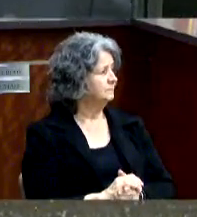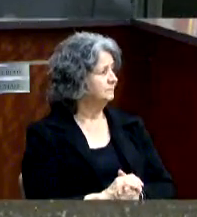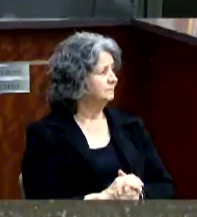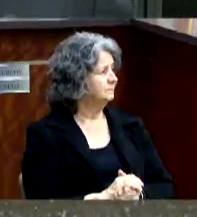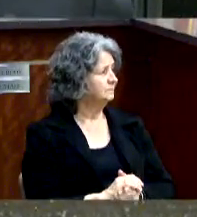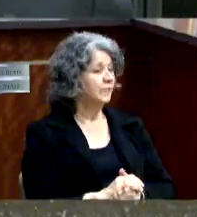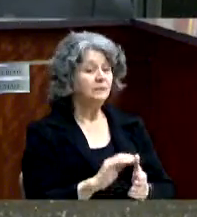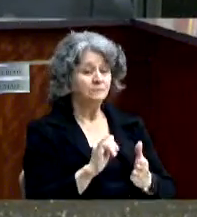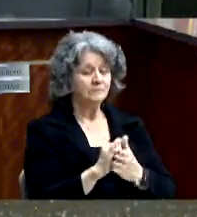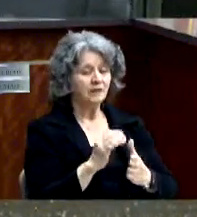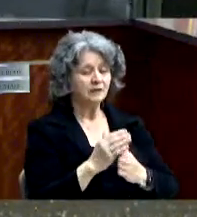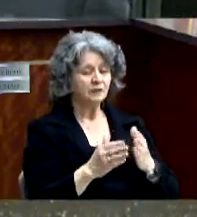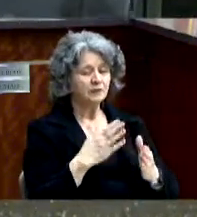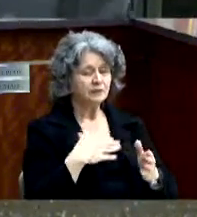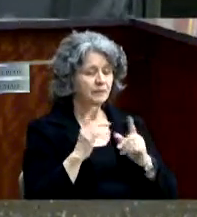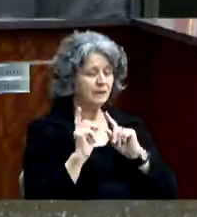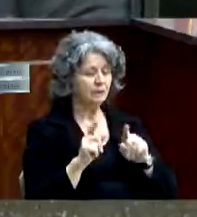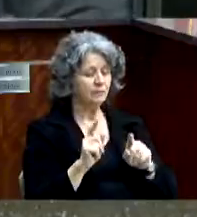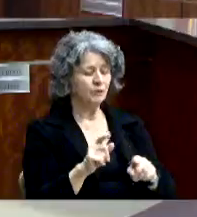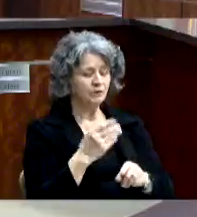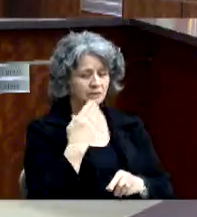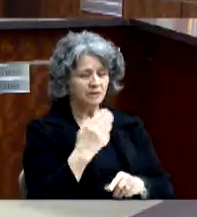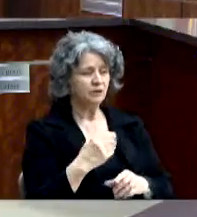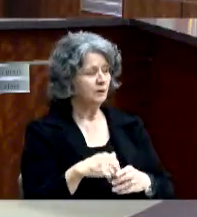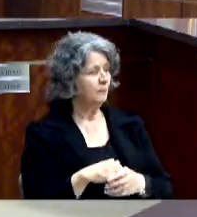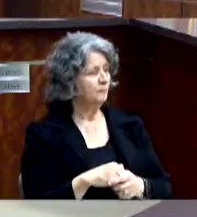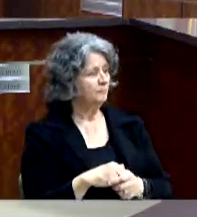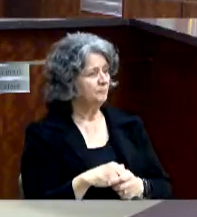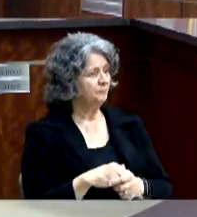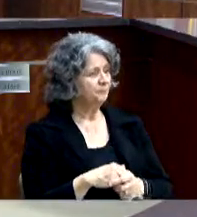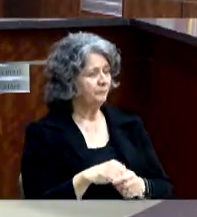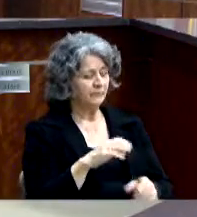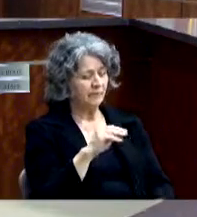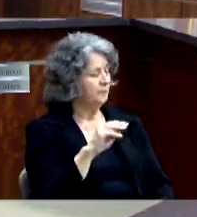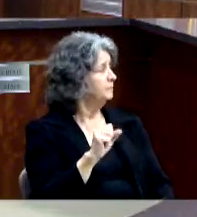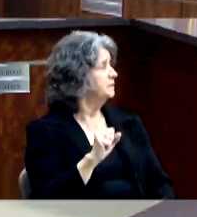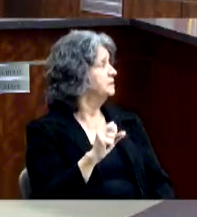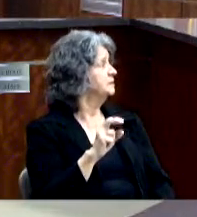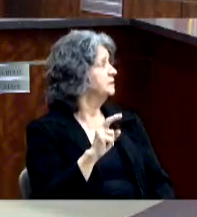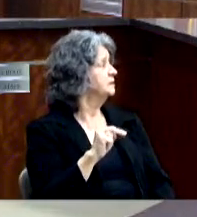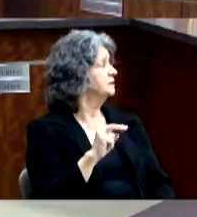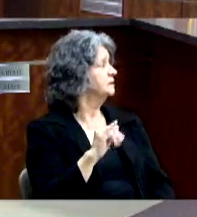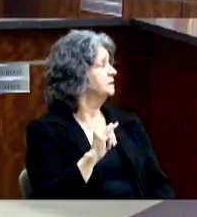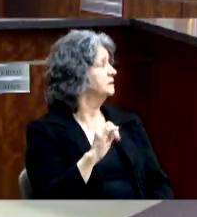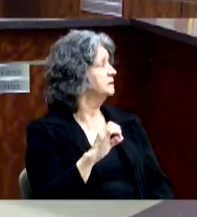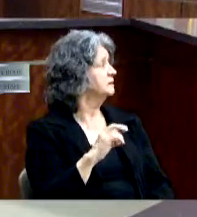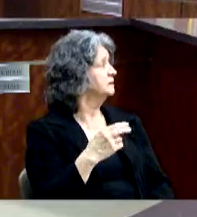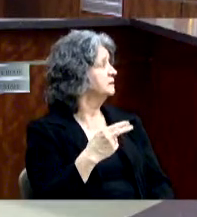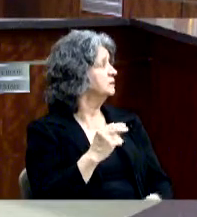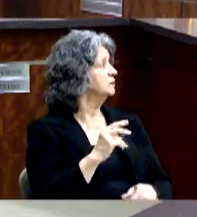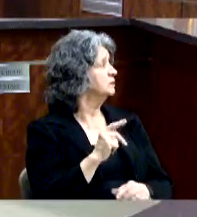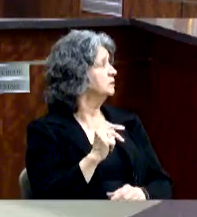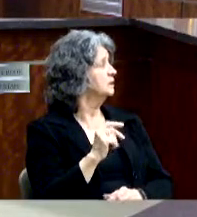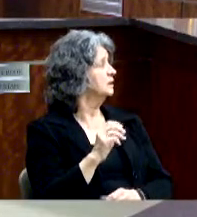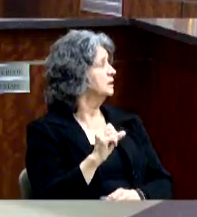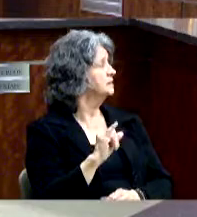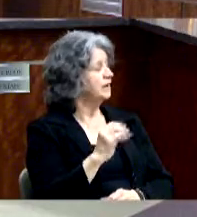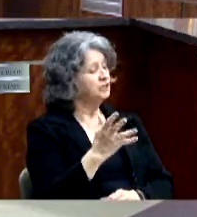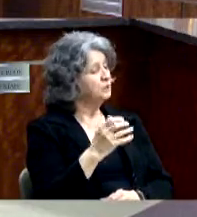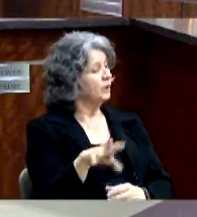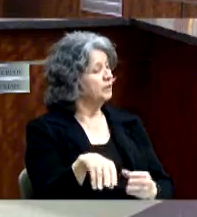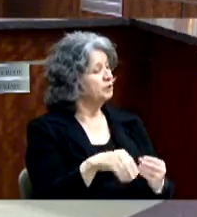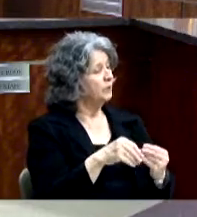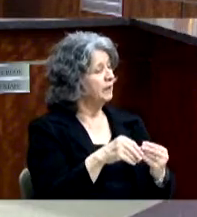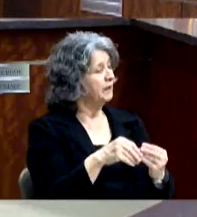And that concludes my report. Thank you, Mr. President. Thank you, sir. Ms. Nicholas, you had something you forgot? Actually, I was gonna add, but the mayor had mentioned